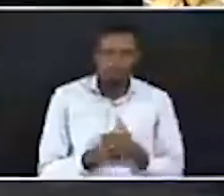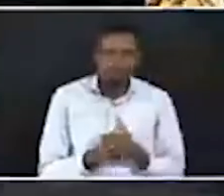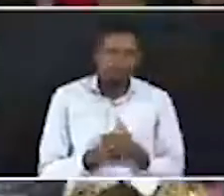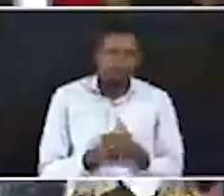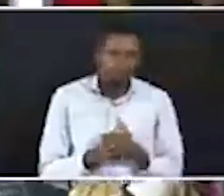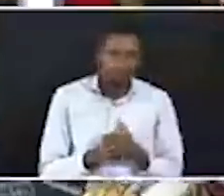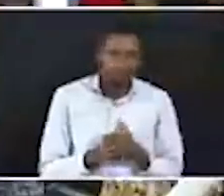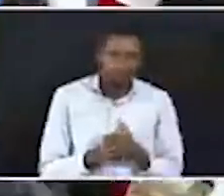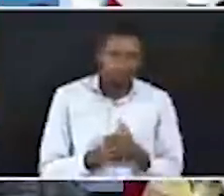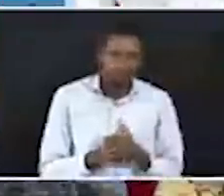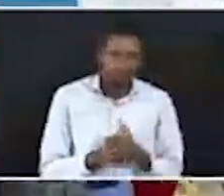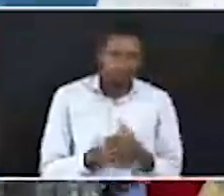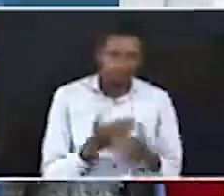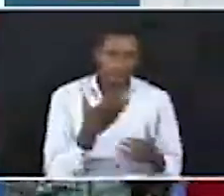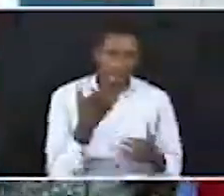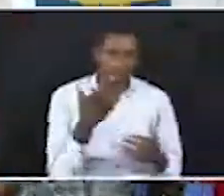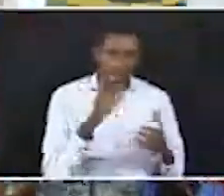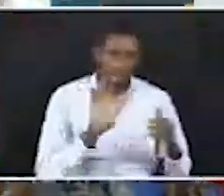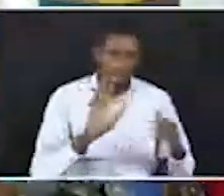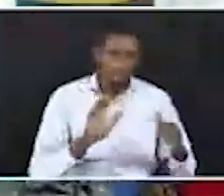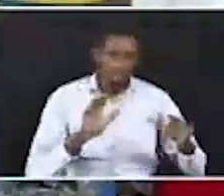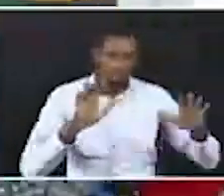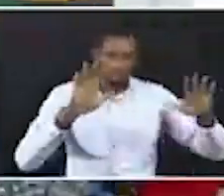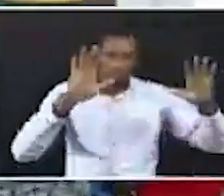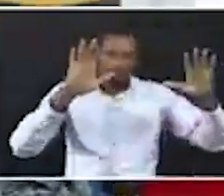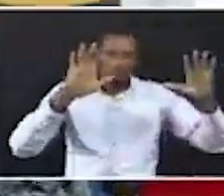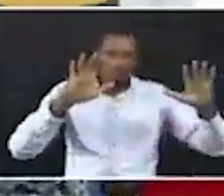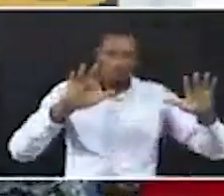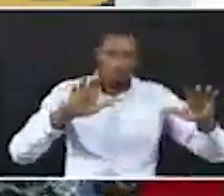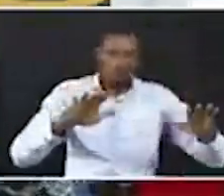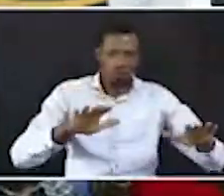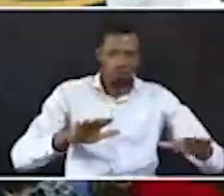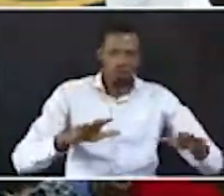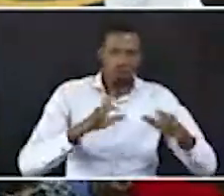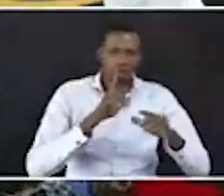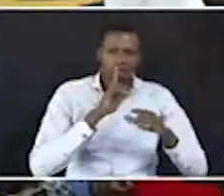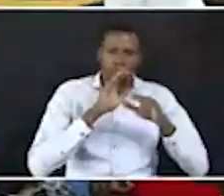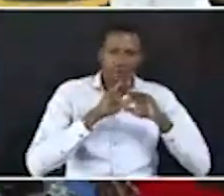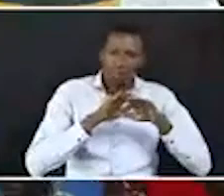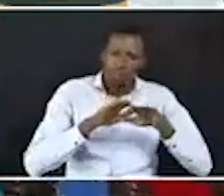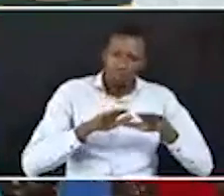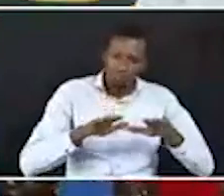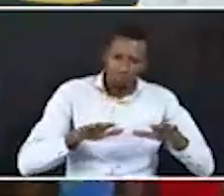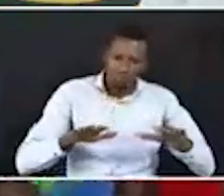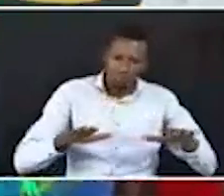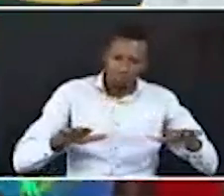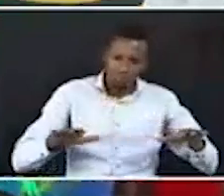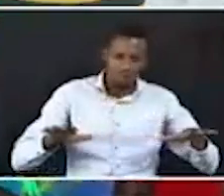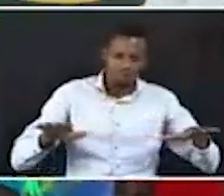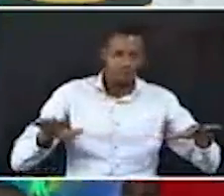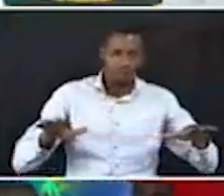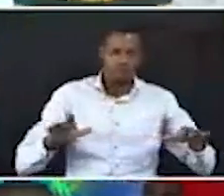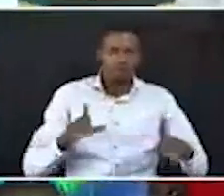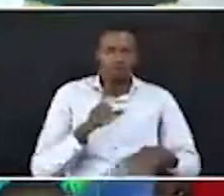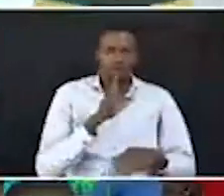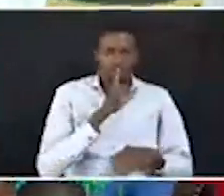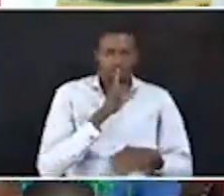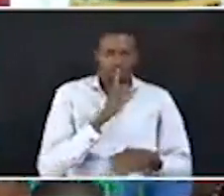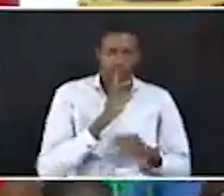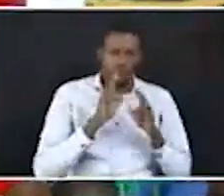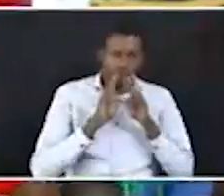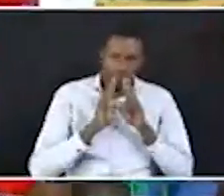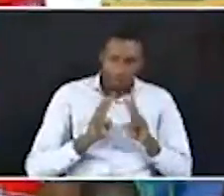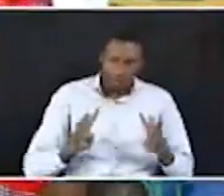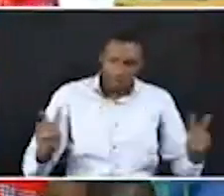and he raised his hand and he calmed the storm. Peace be still. Peace be